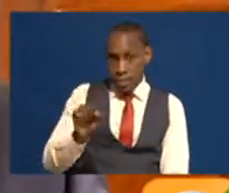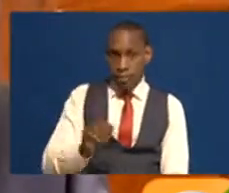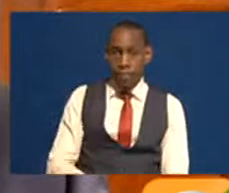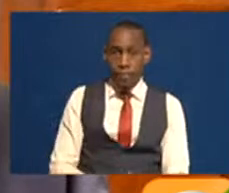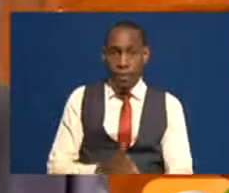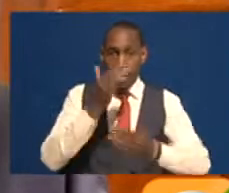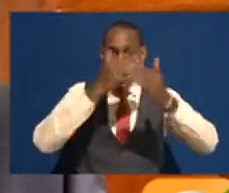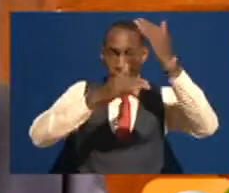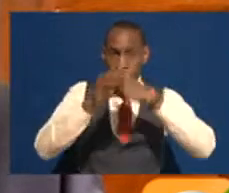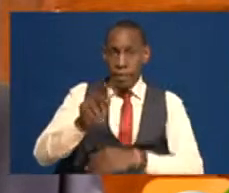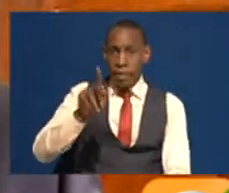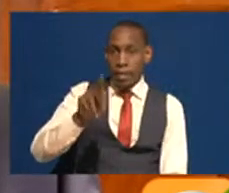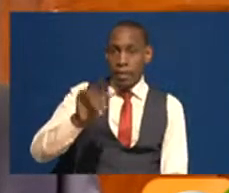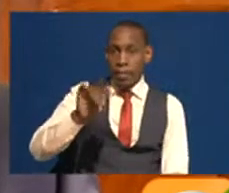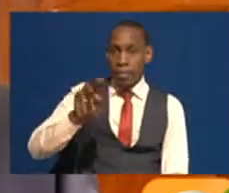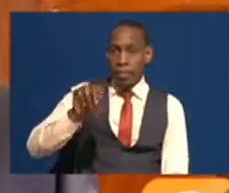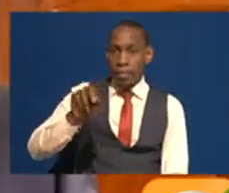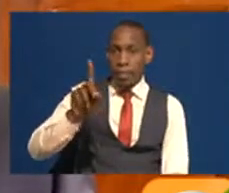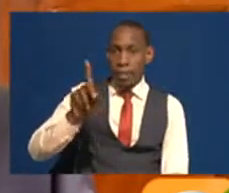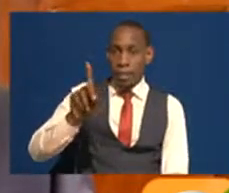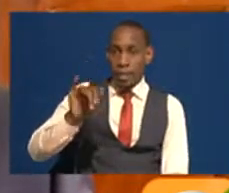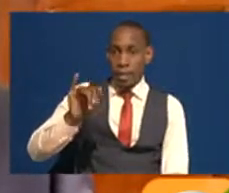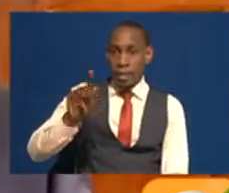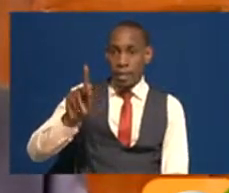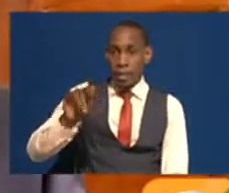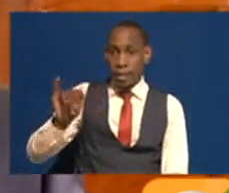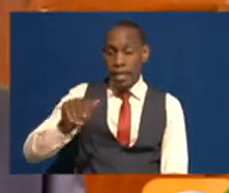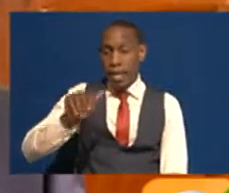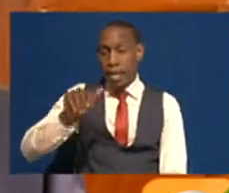Professor Kithure Kindiki, and other